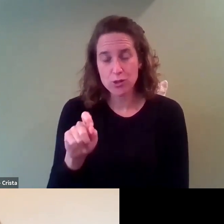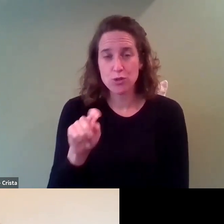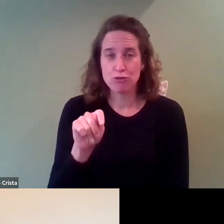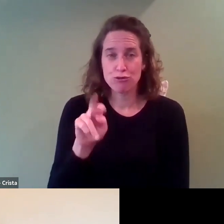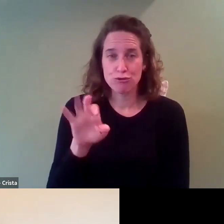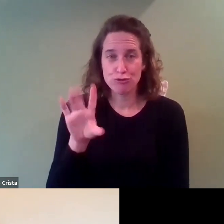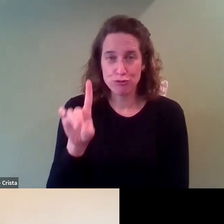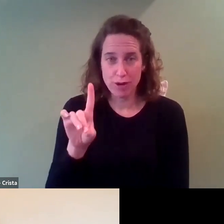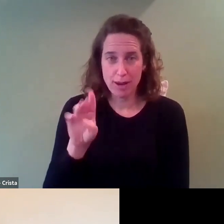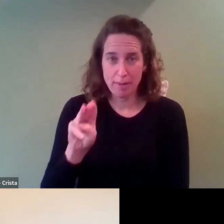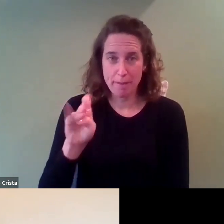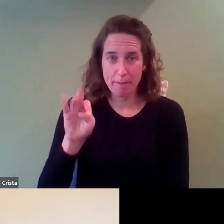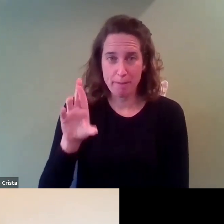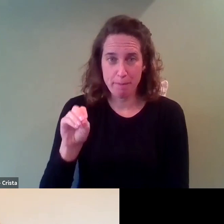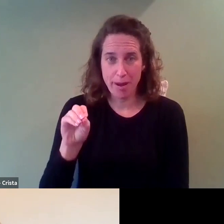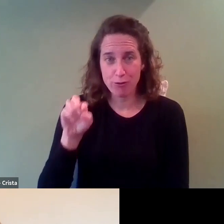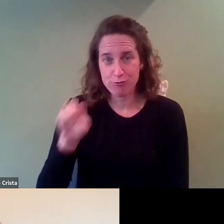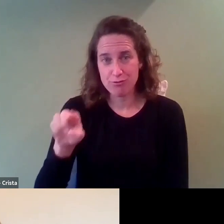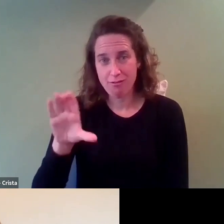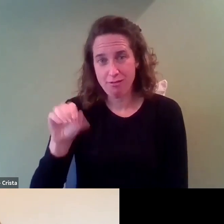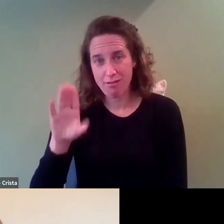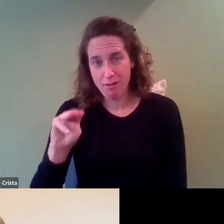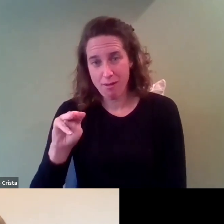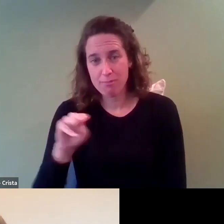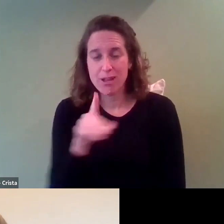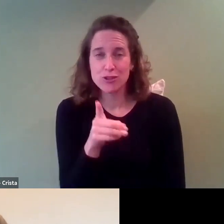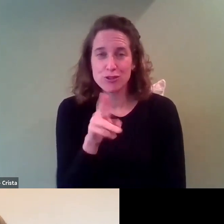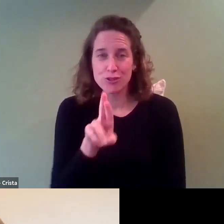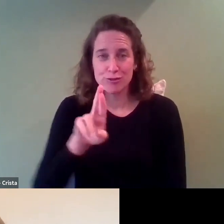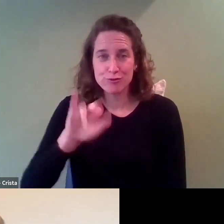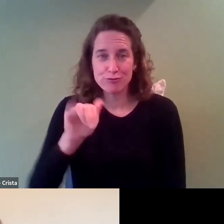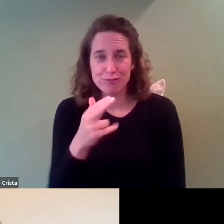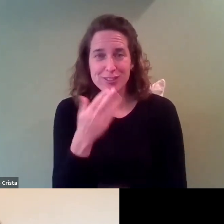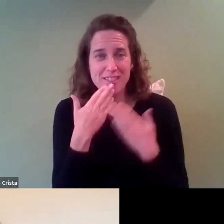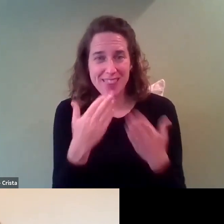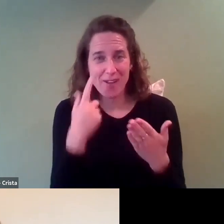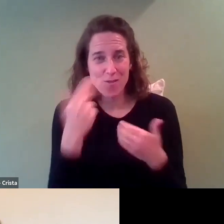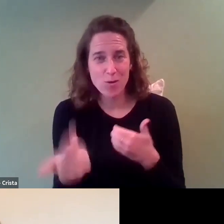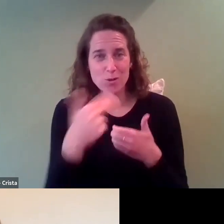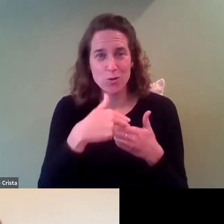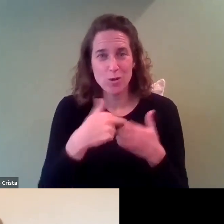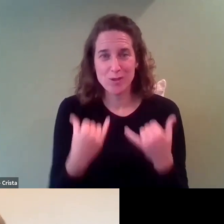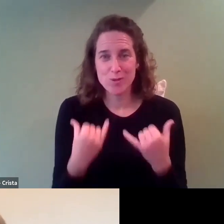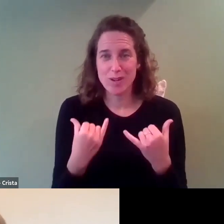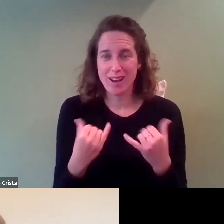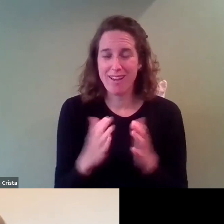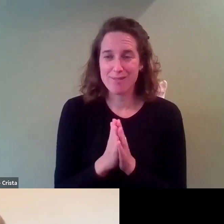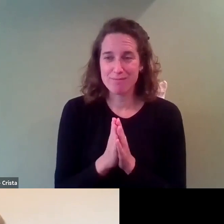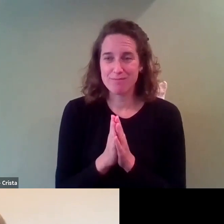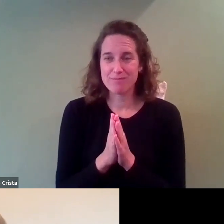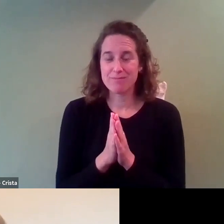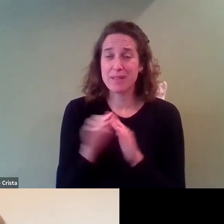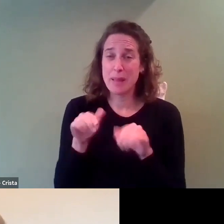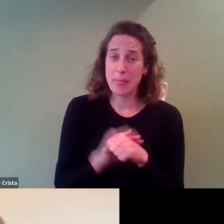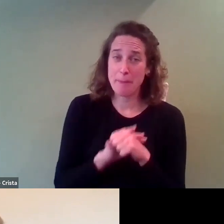internet_safety@trendmicro.com, and we'd love your feedback. Dr. Rich, thank you so much for joining us today. And we plan, one of the good things that came out of this